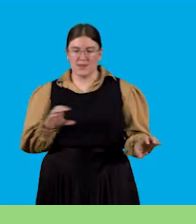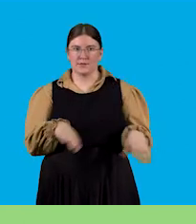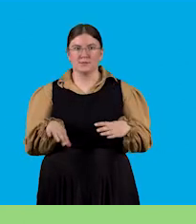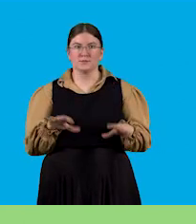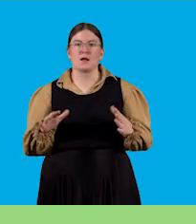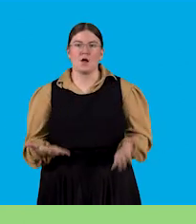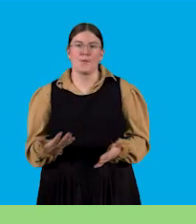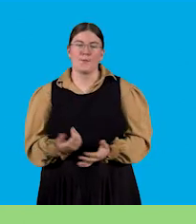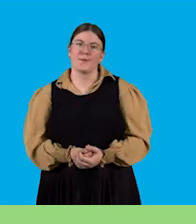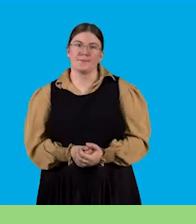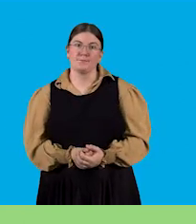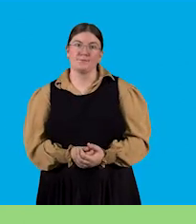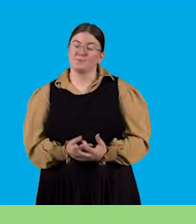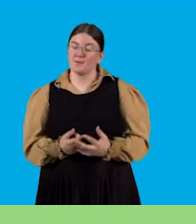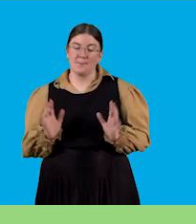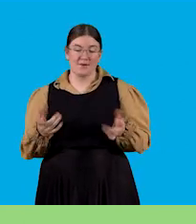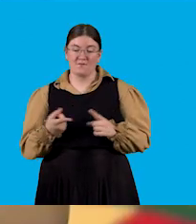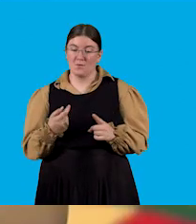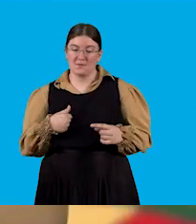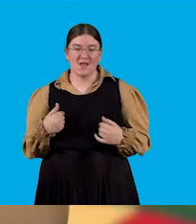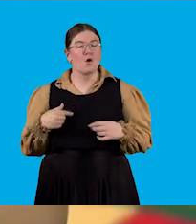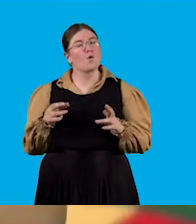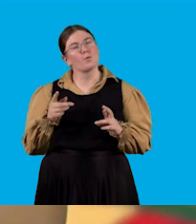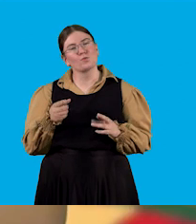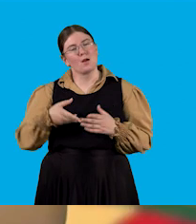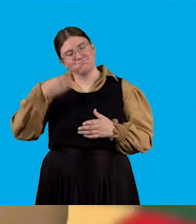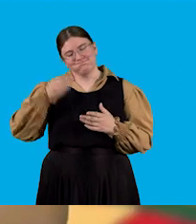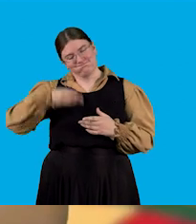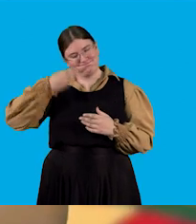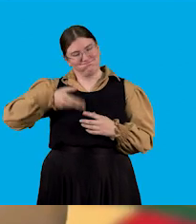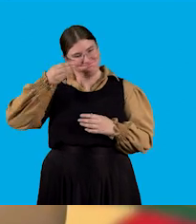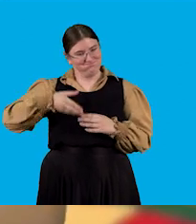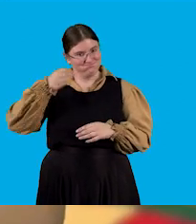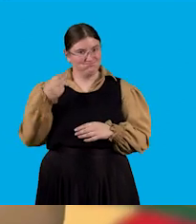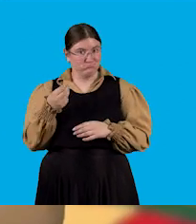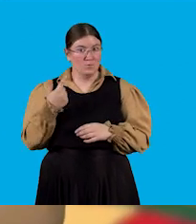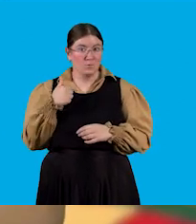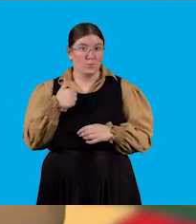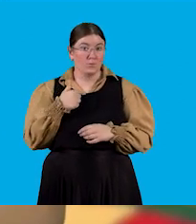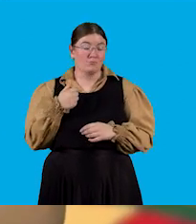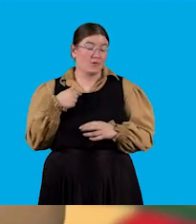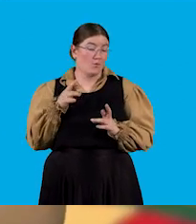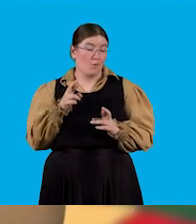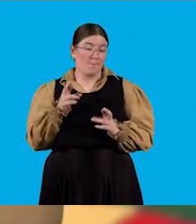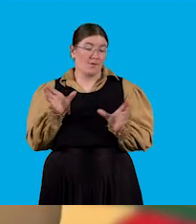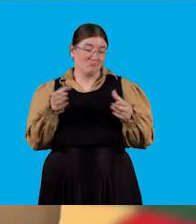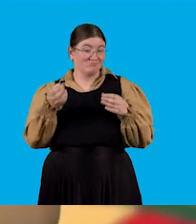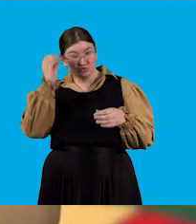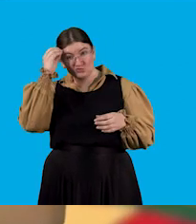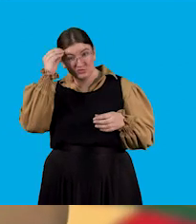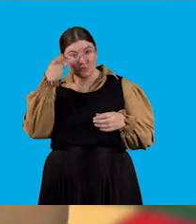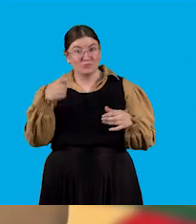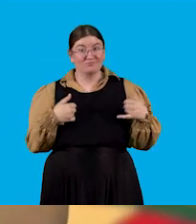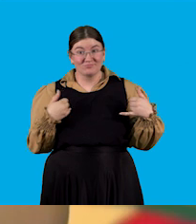for physical tasks. That is it from me. I hope you learned a lot and